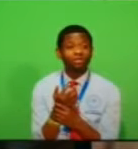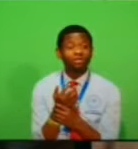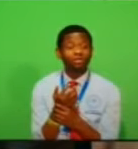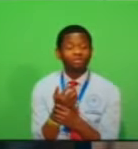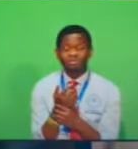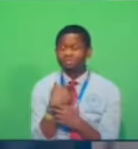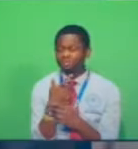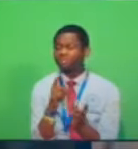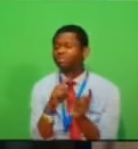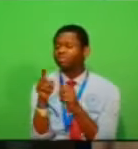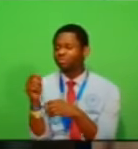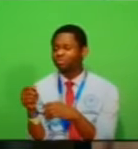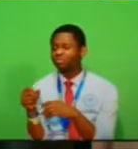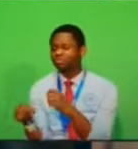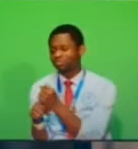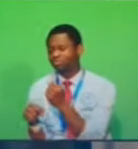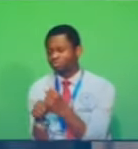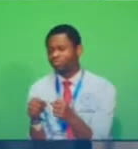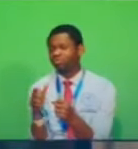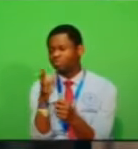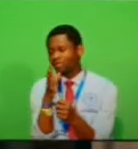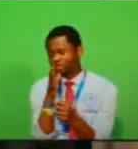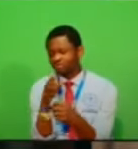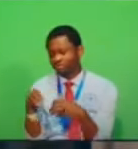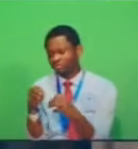mommy at selling exercise books.